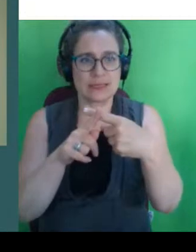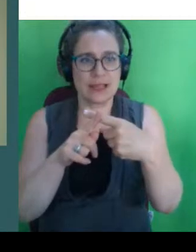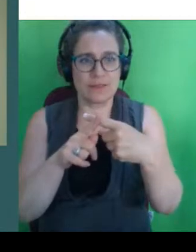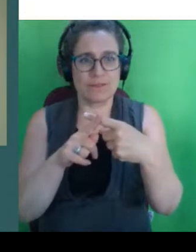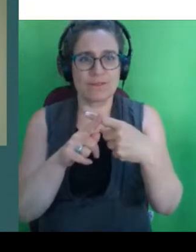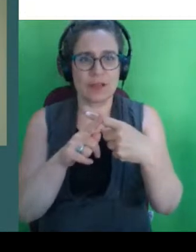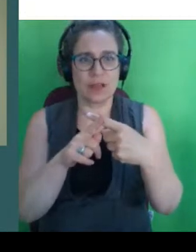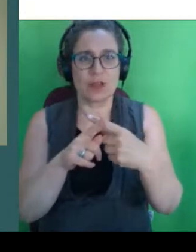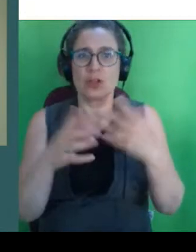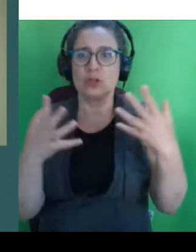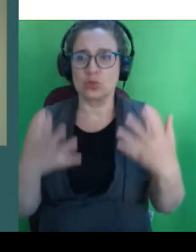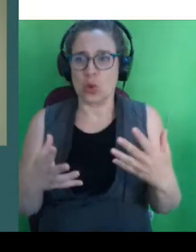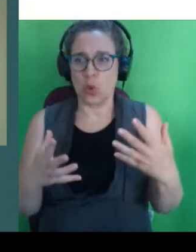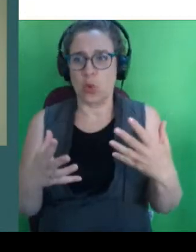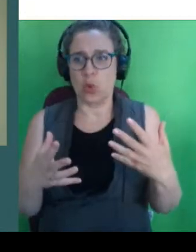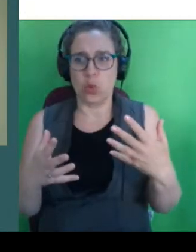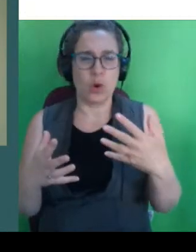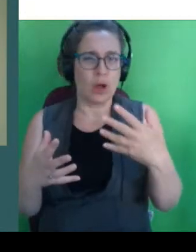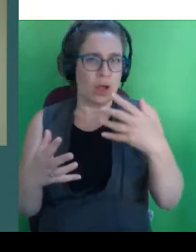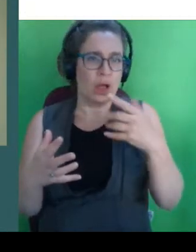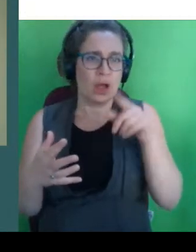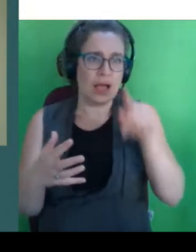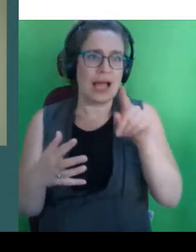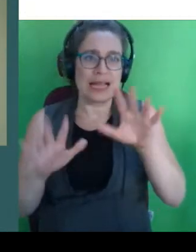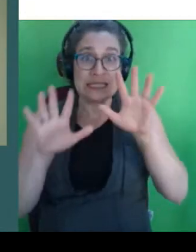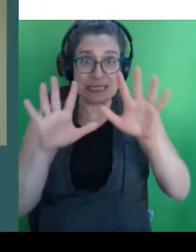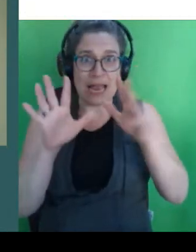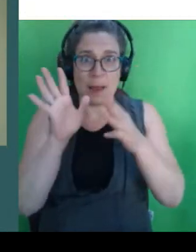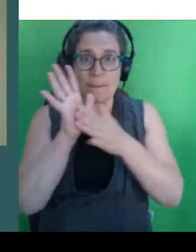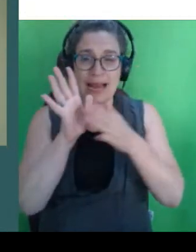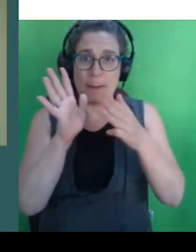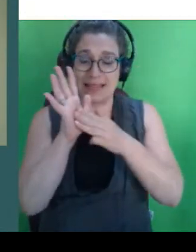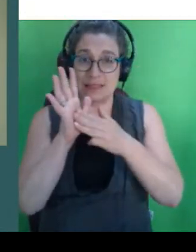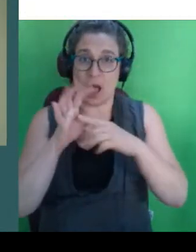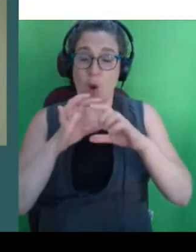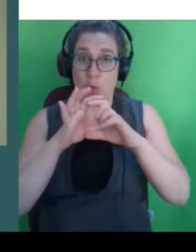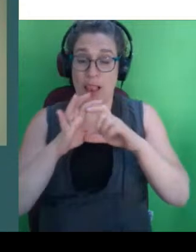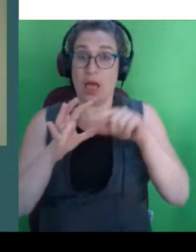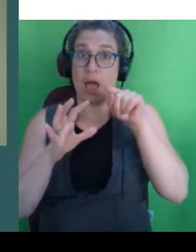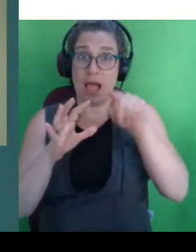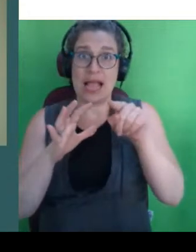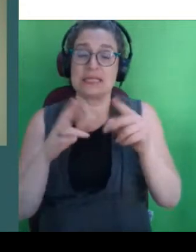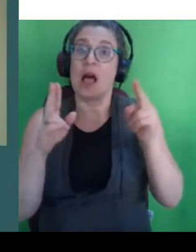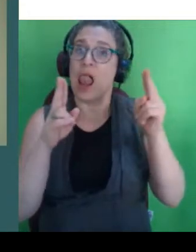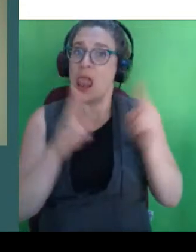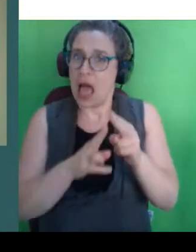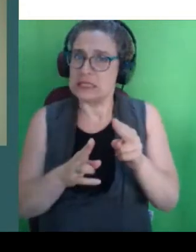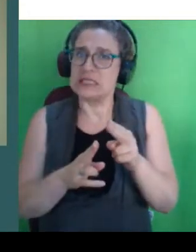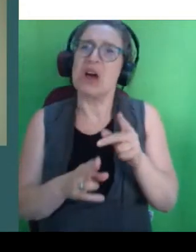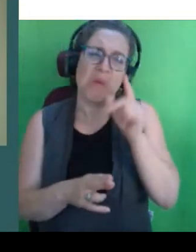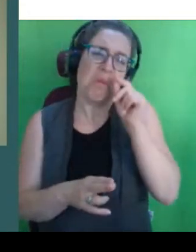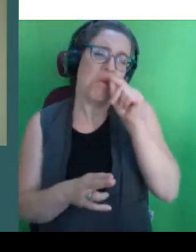So a 10 millimeter wheel is much more convincing of allergy than